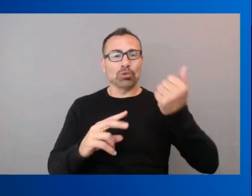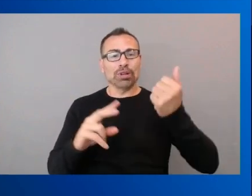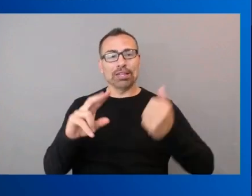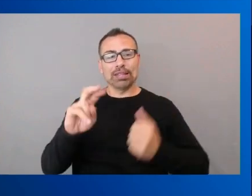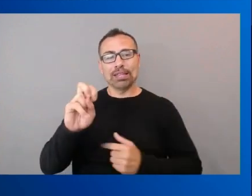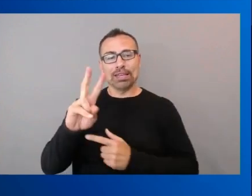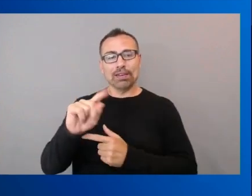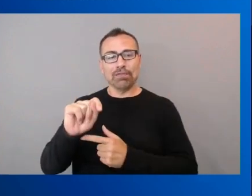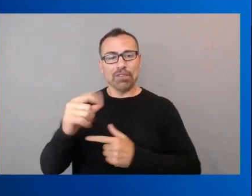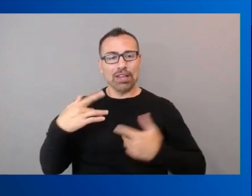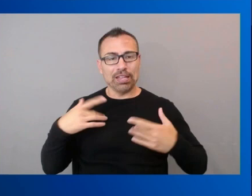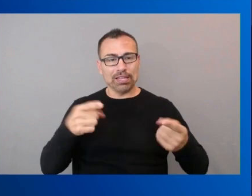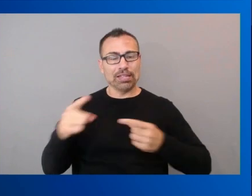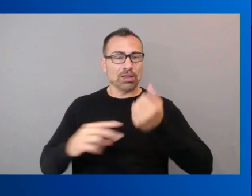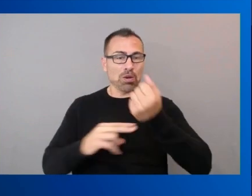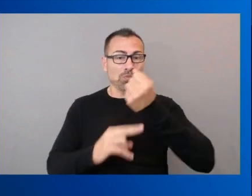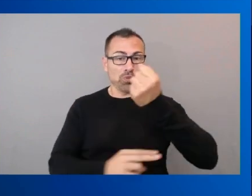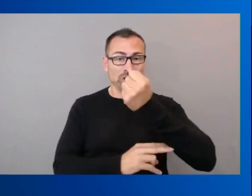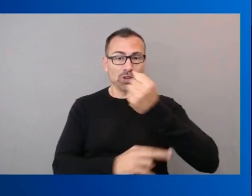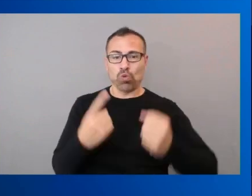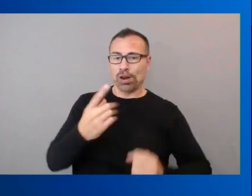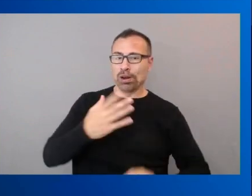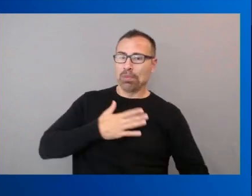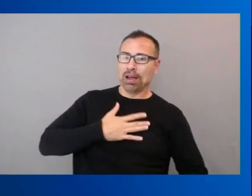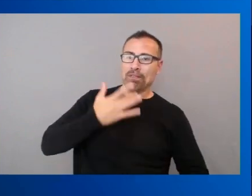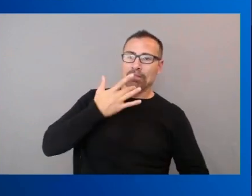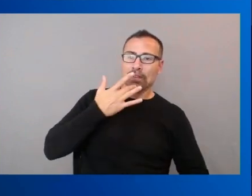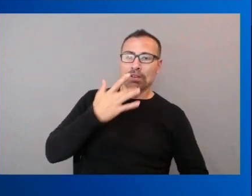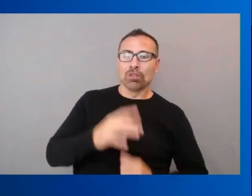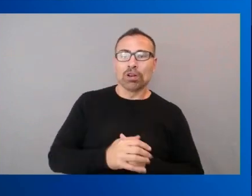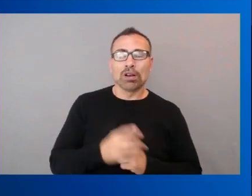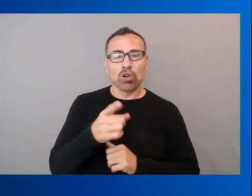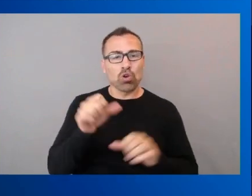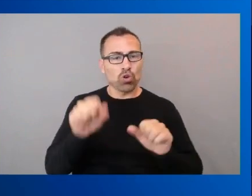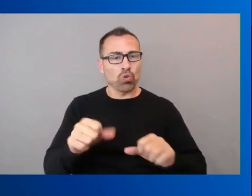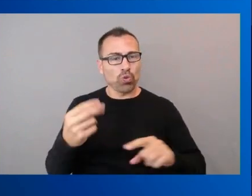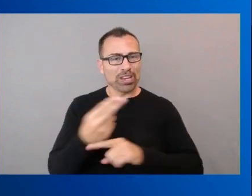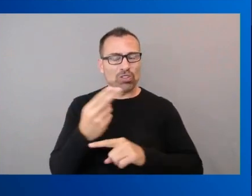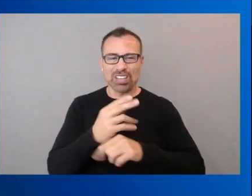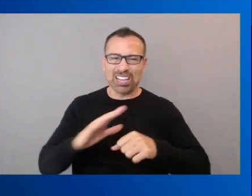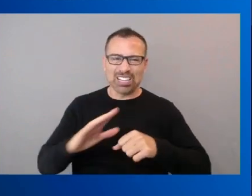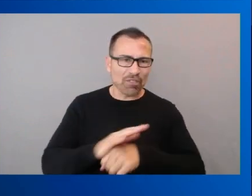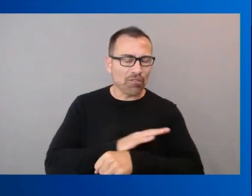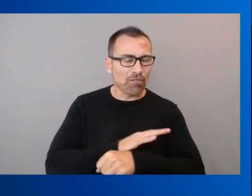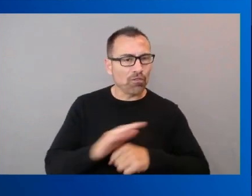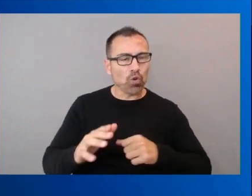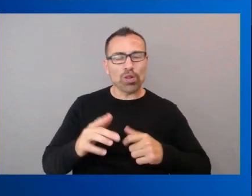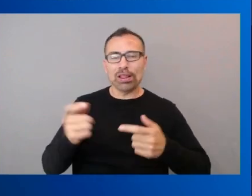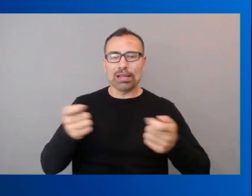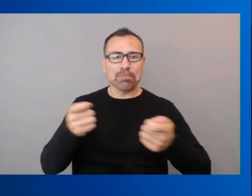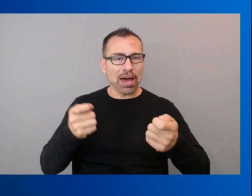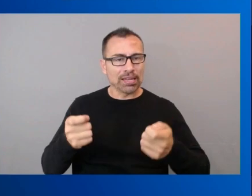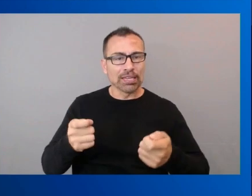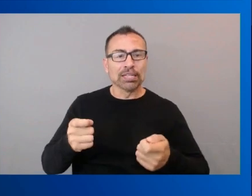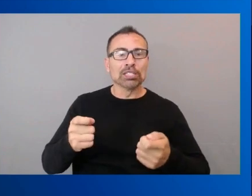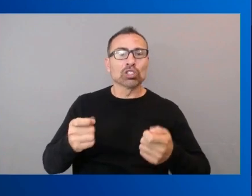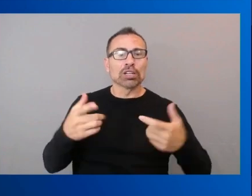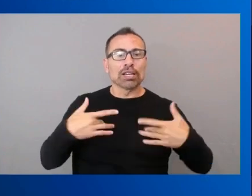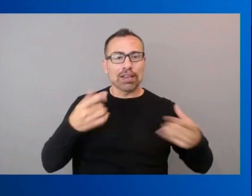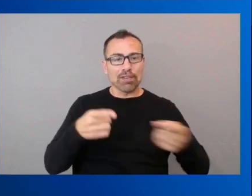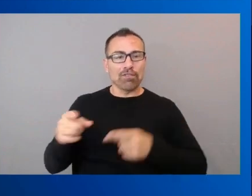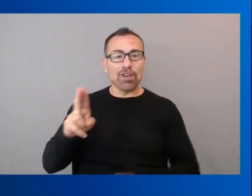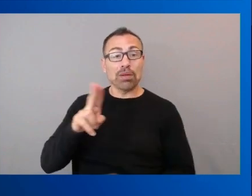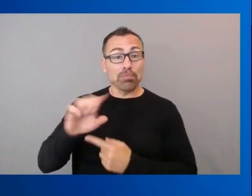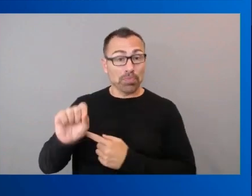favorite services. We can use EventBridge, a fully managed event bus, to publish events inside our architecture, inside